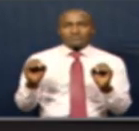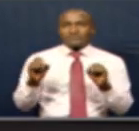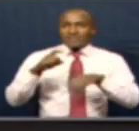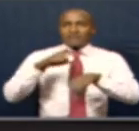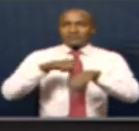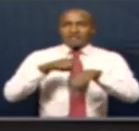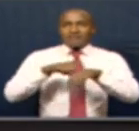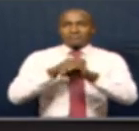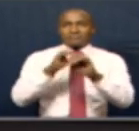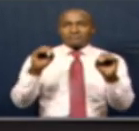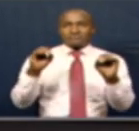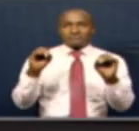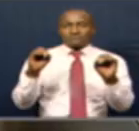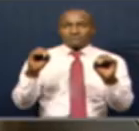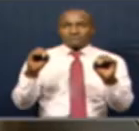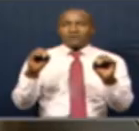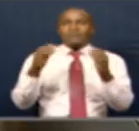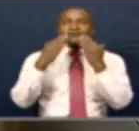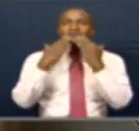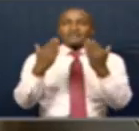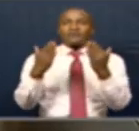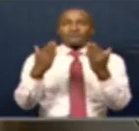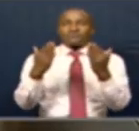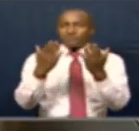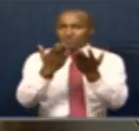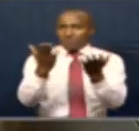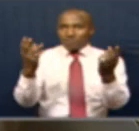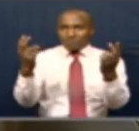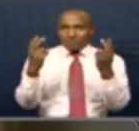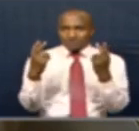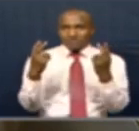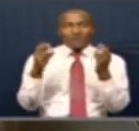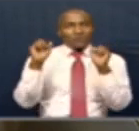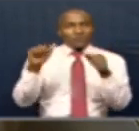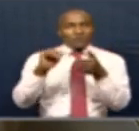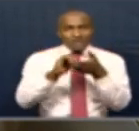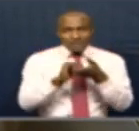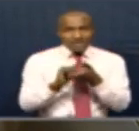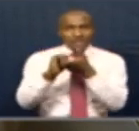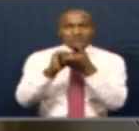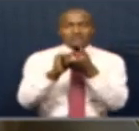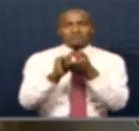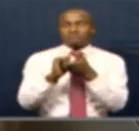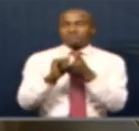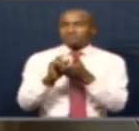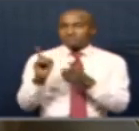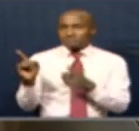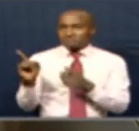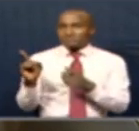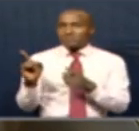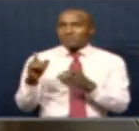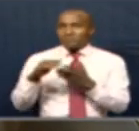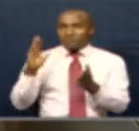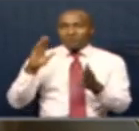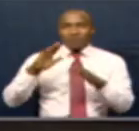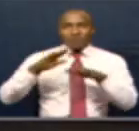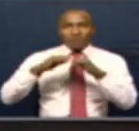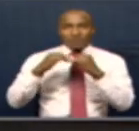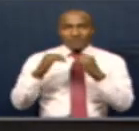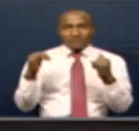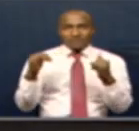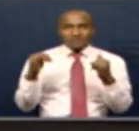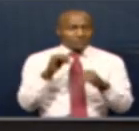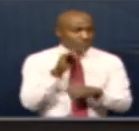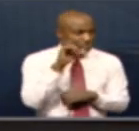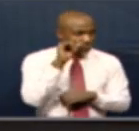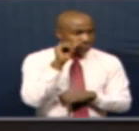take any more. But thank you for writing in. And you can engage this gentleman, I believe most of you online. Nzioka, your